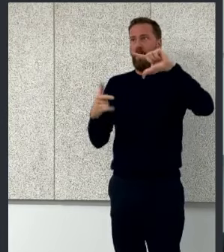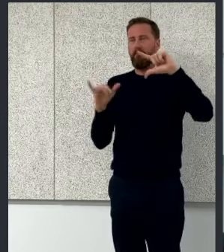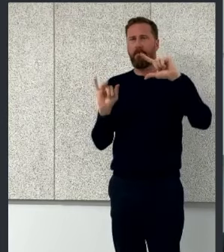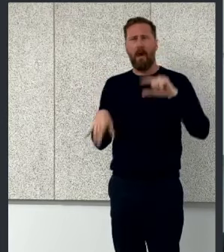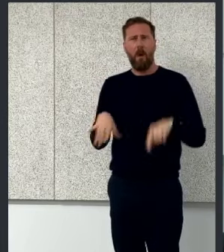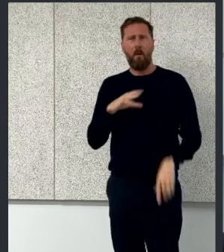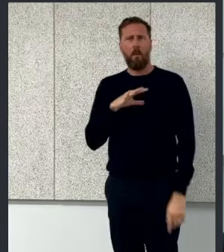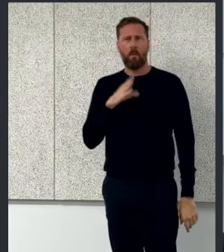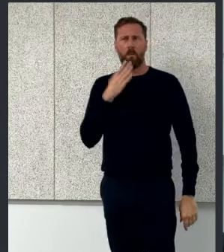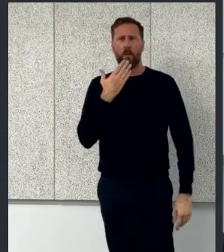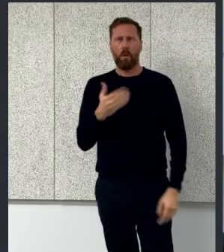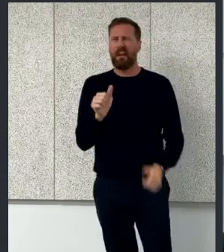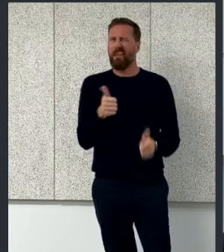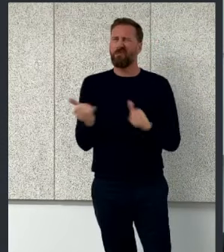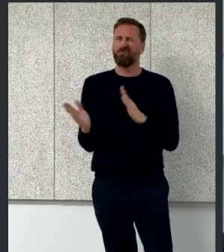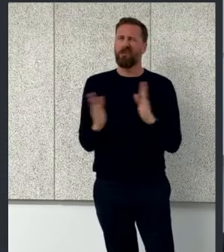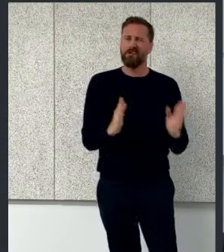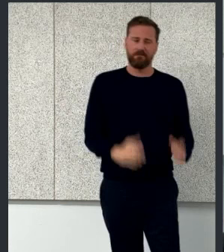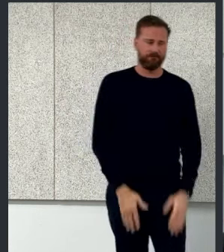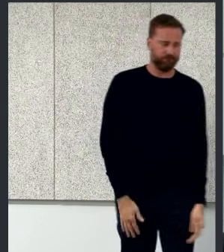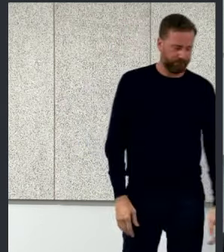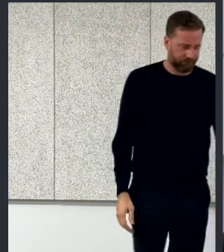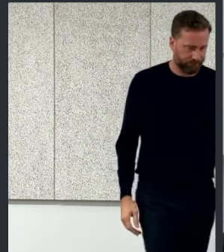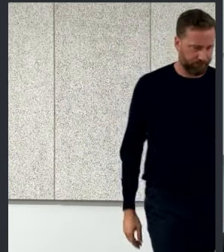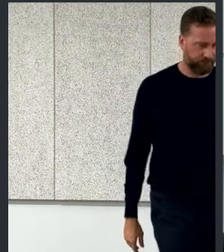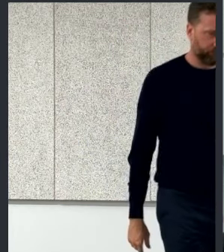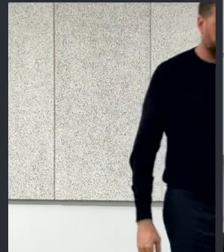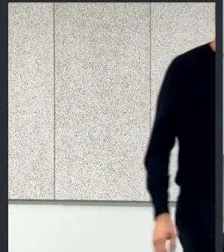Any other sort of trends?